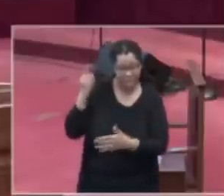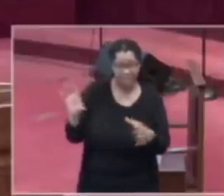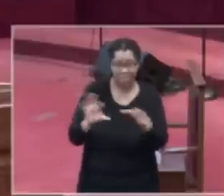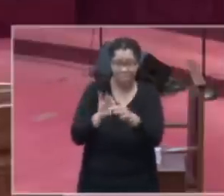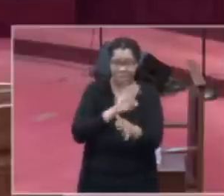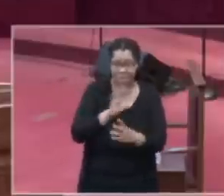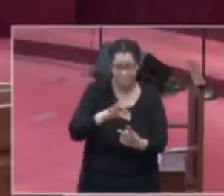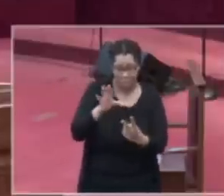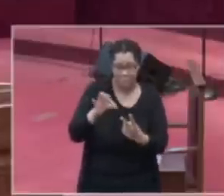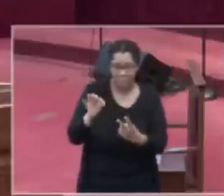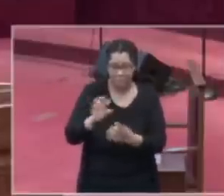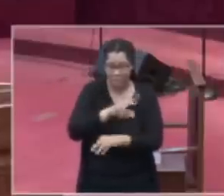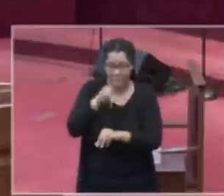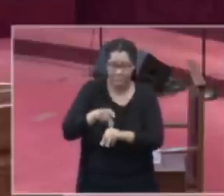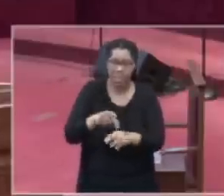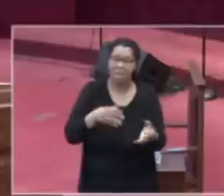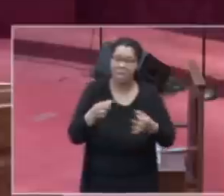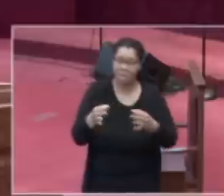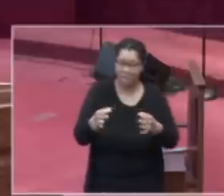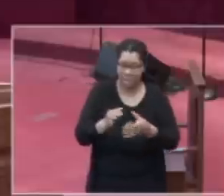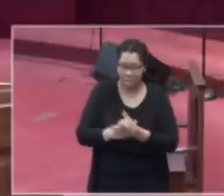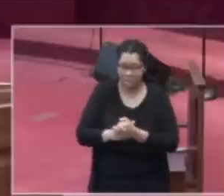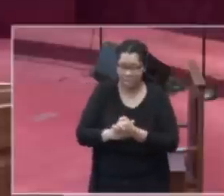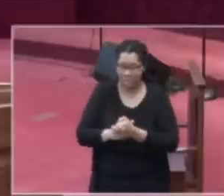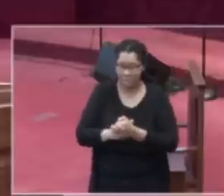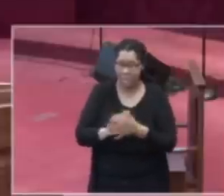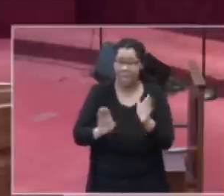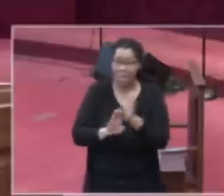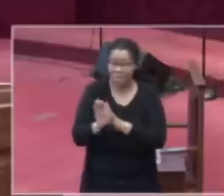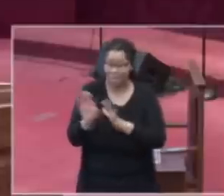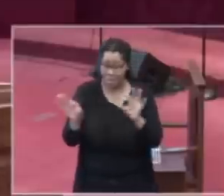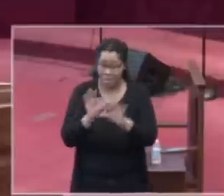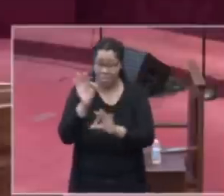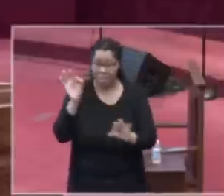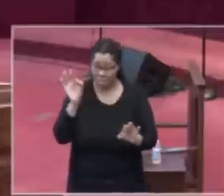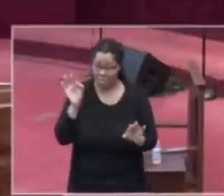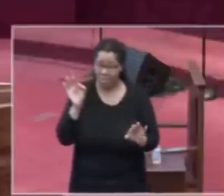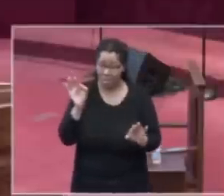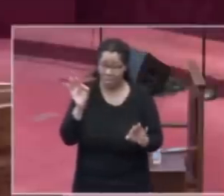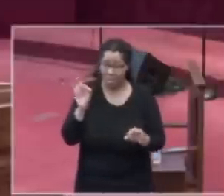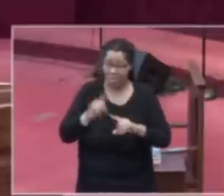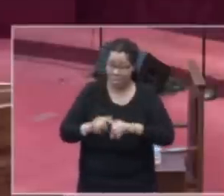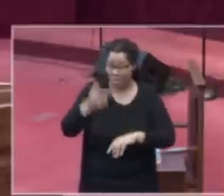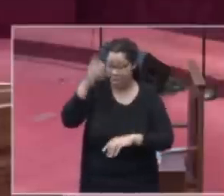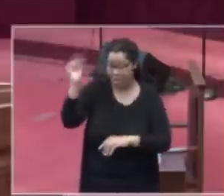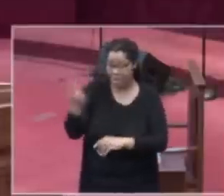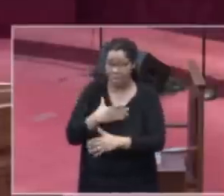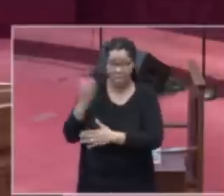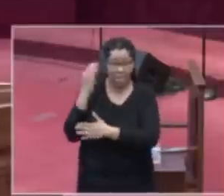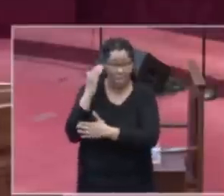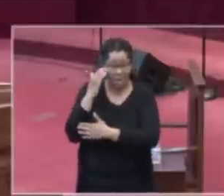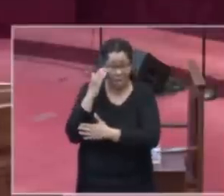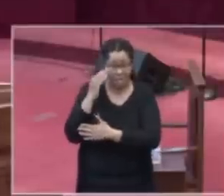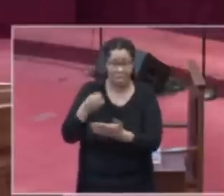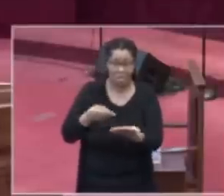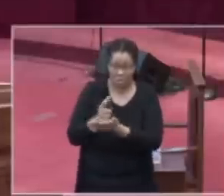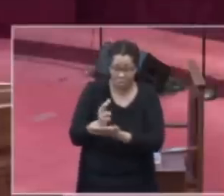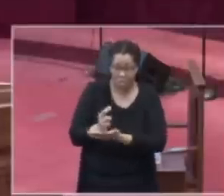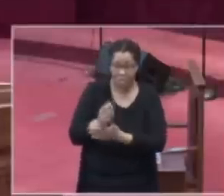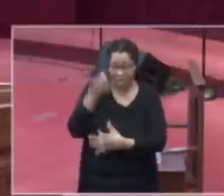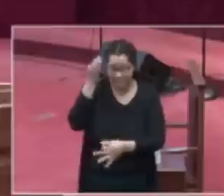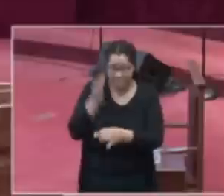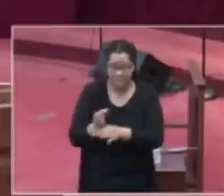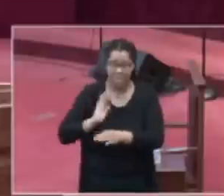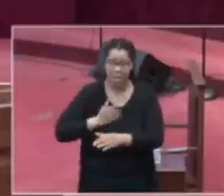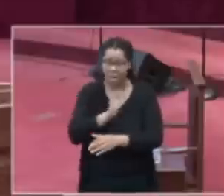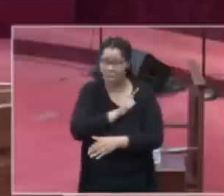choices. Now, Peter says it this way: grow spiritually mature in the grace and knowledge and truth and faith